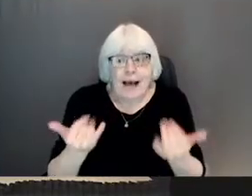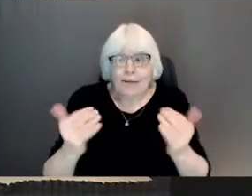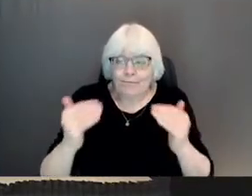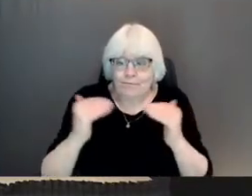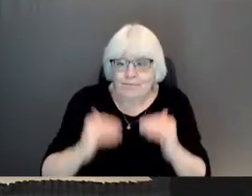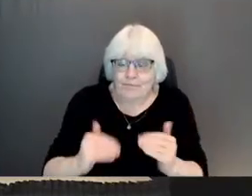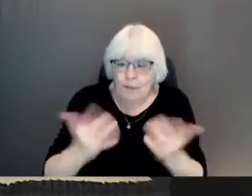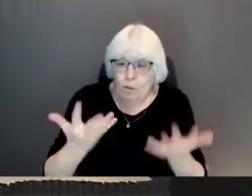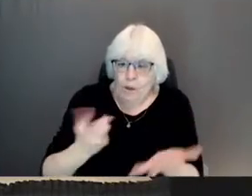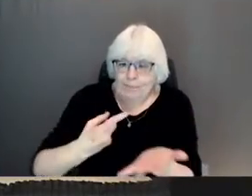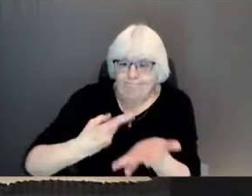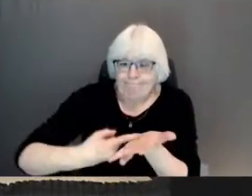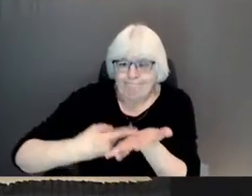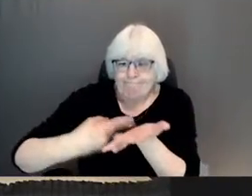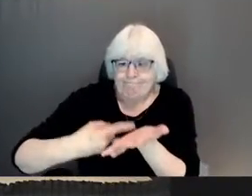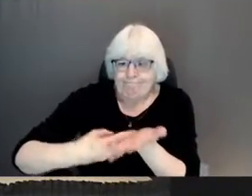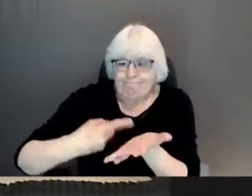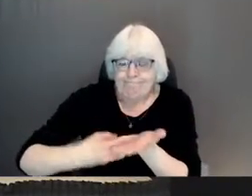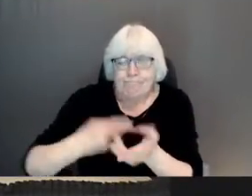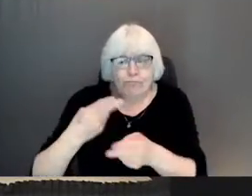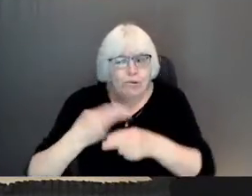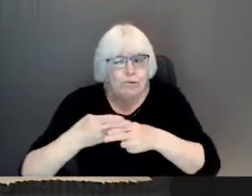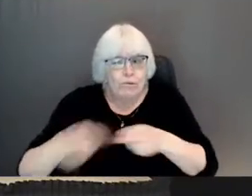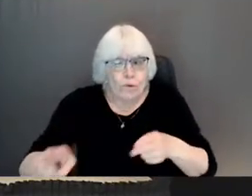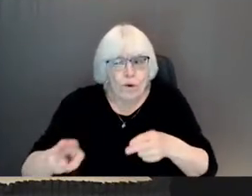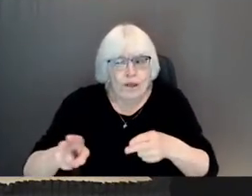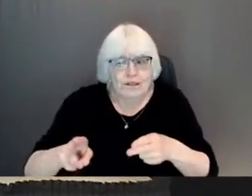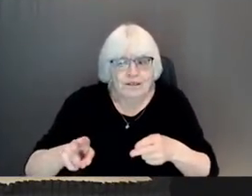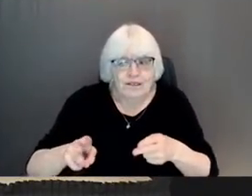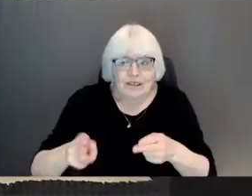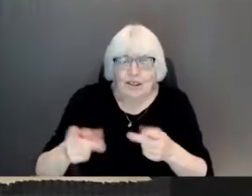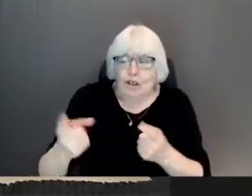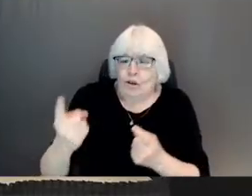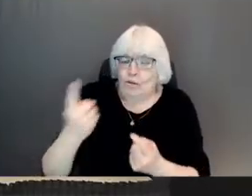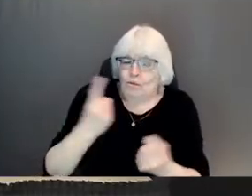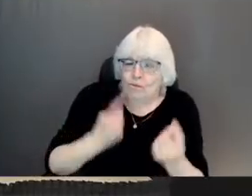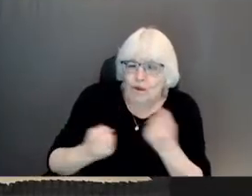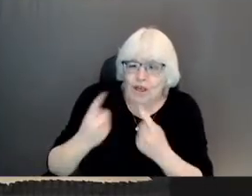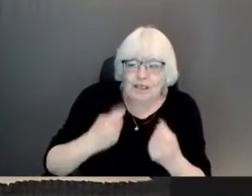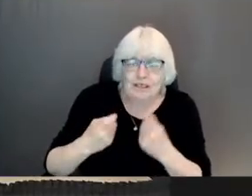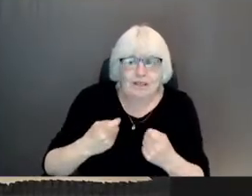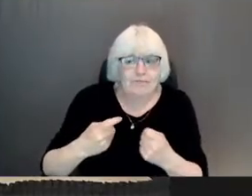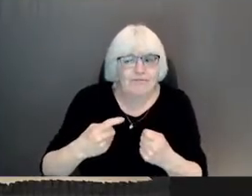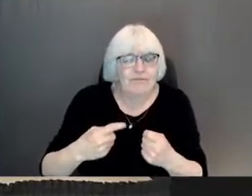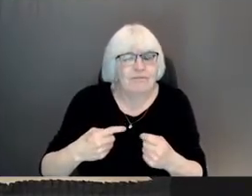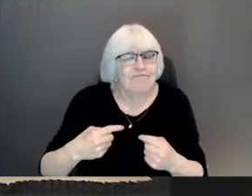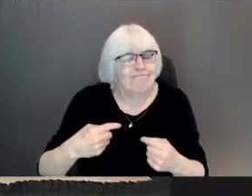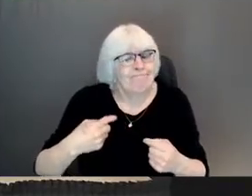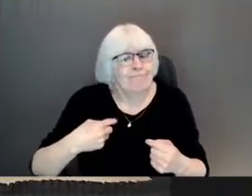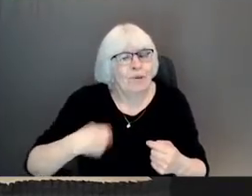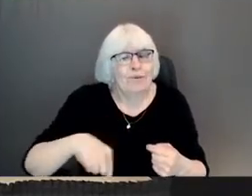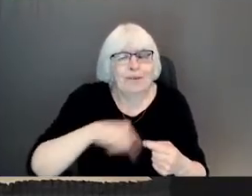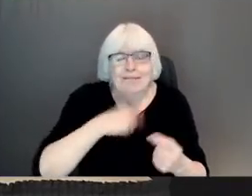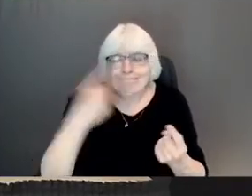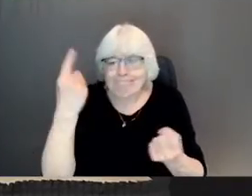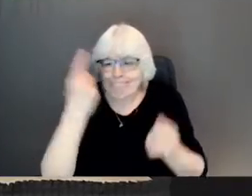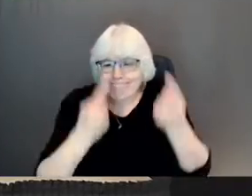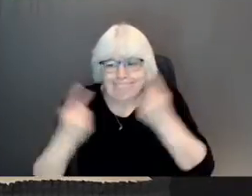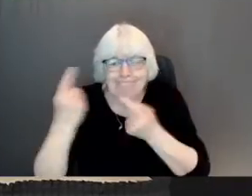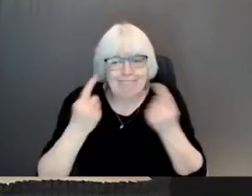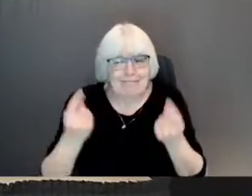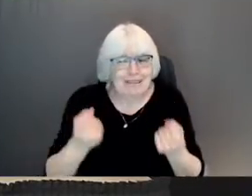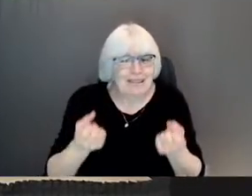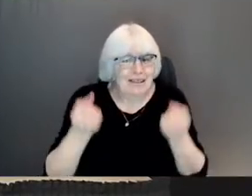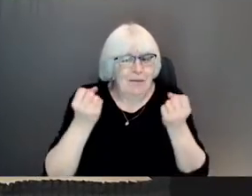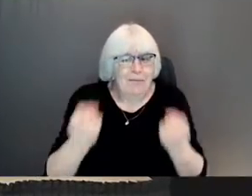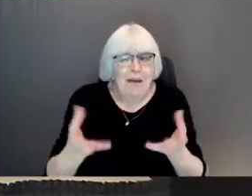issues that are being raised and some of the questions that many of us have that are coming from a place of frustration and fatigue.